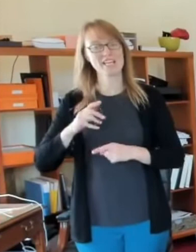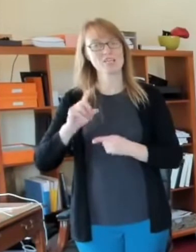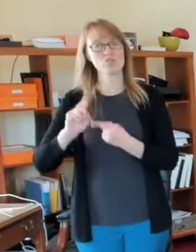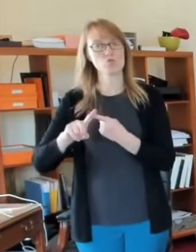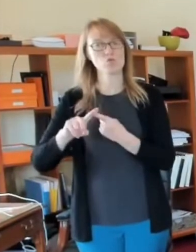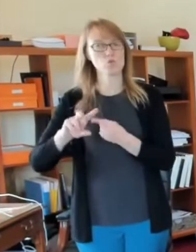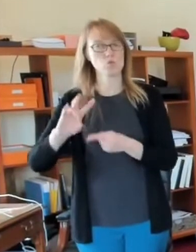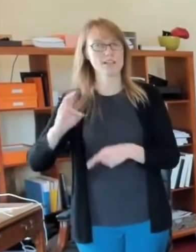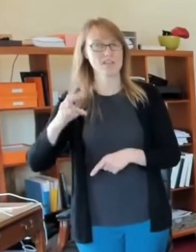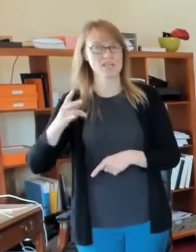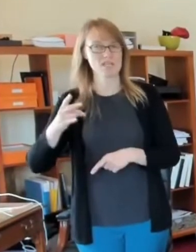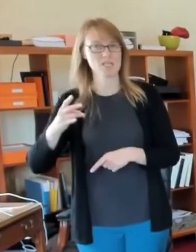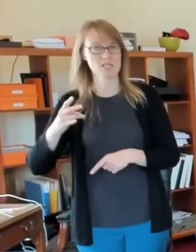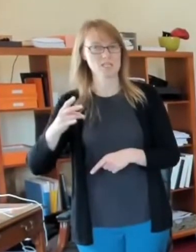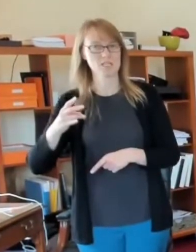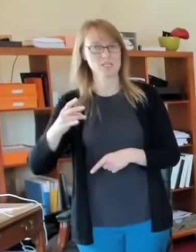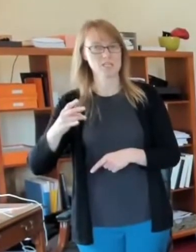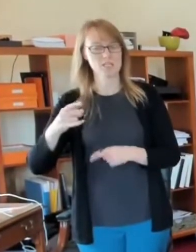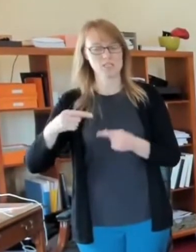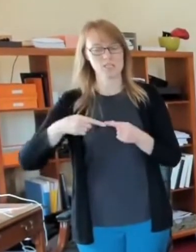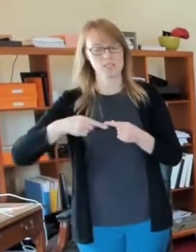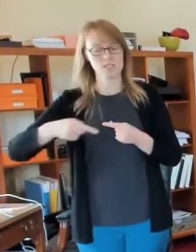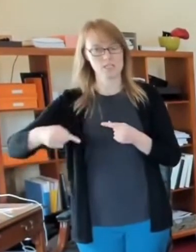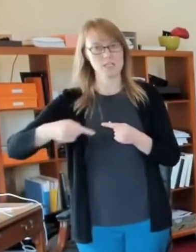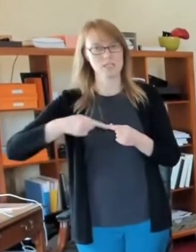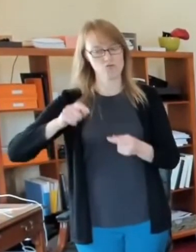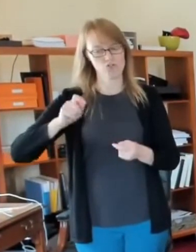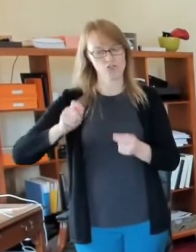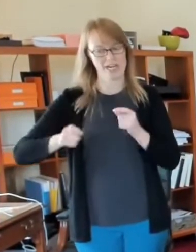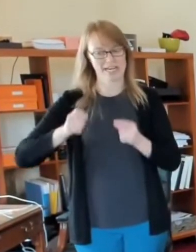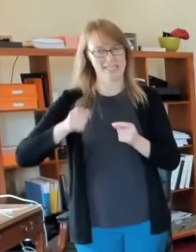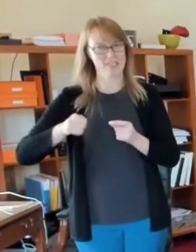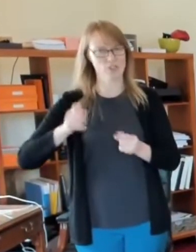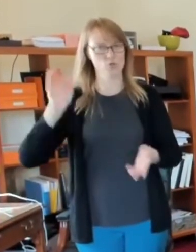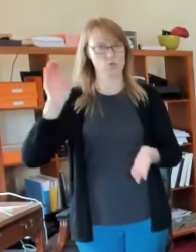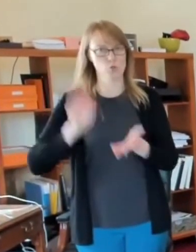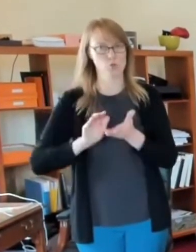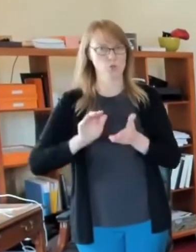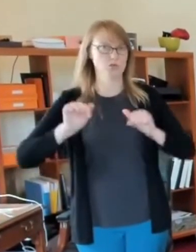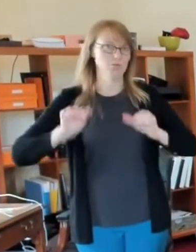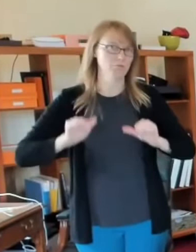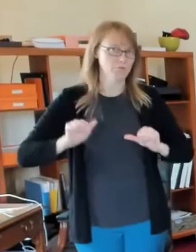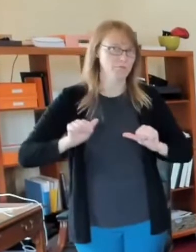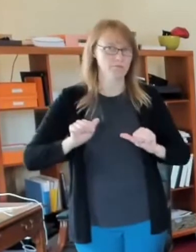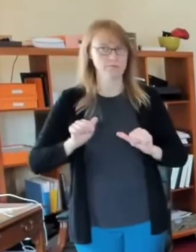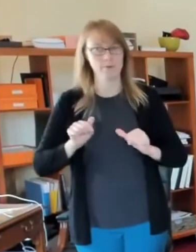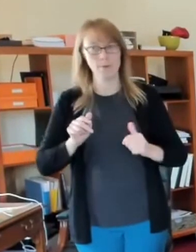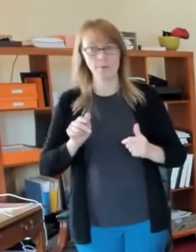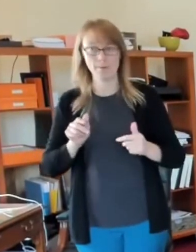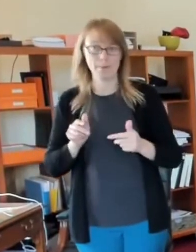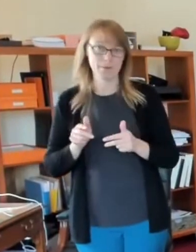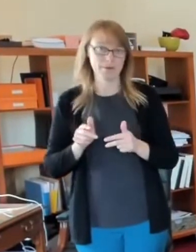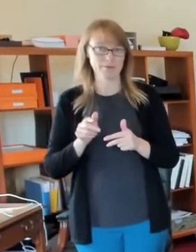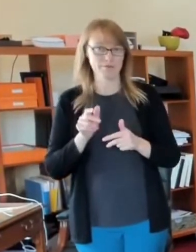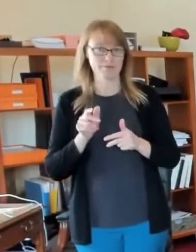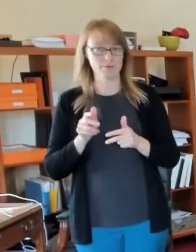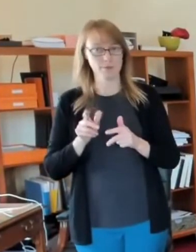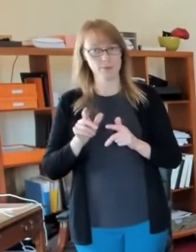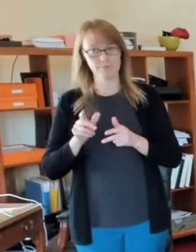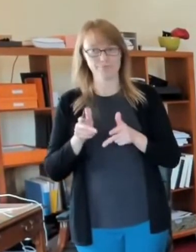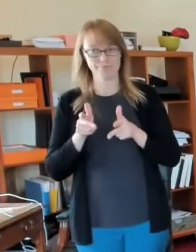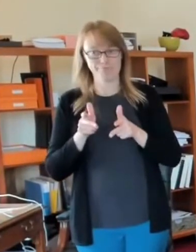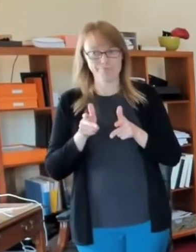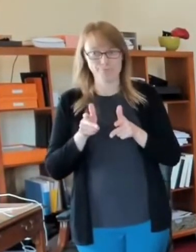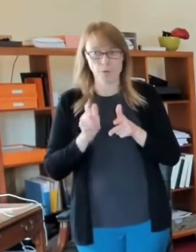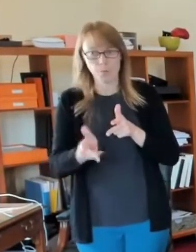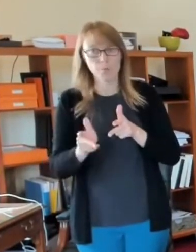7th Street. So we're making changes in both areas. The best thing is for us to have